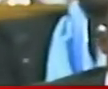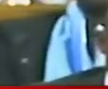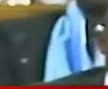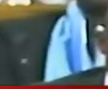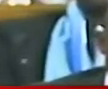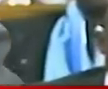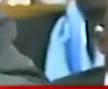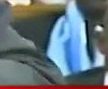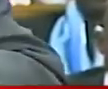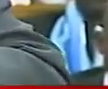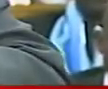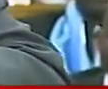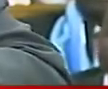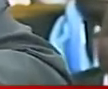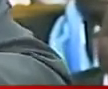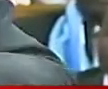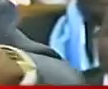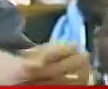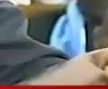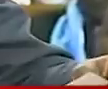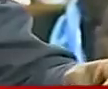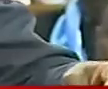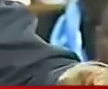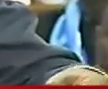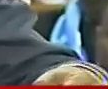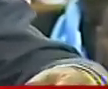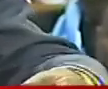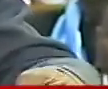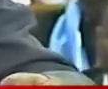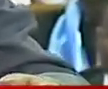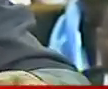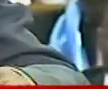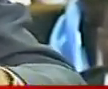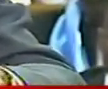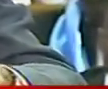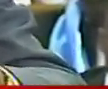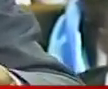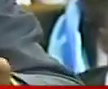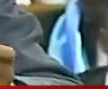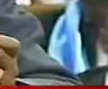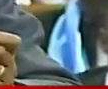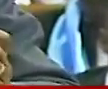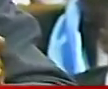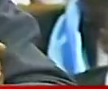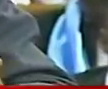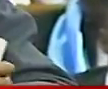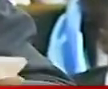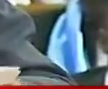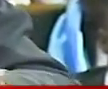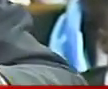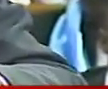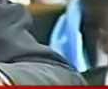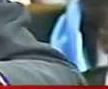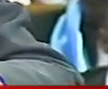It looks therefore to me that the next government is in this stadium, in this